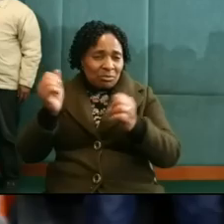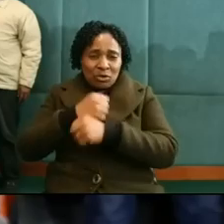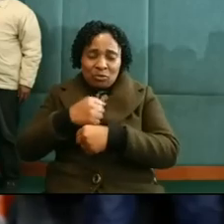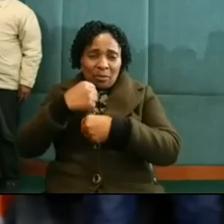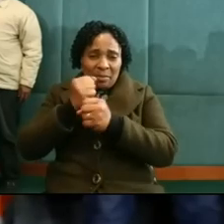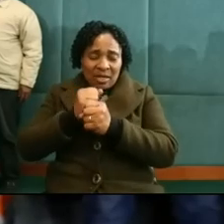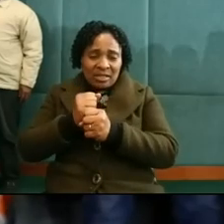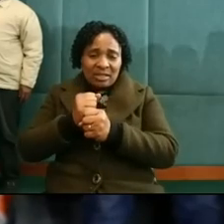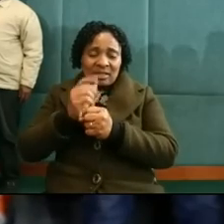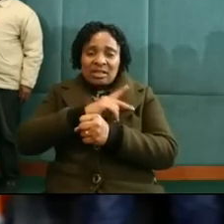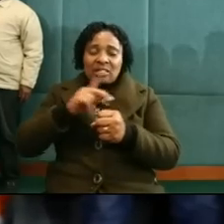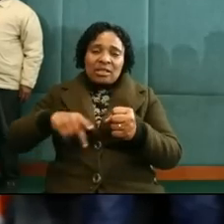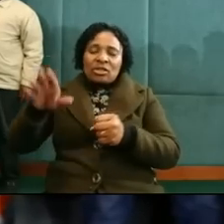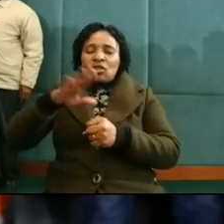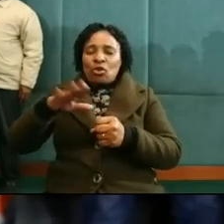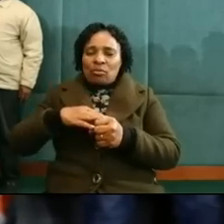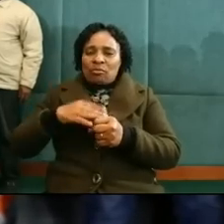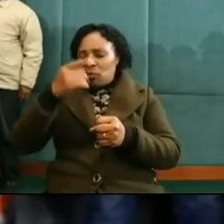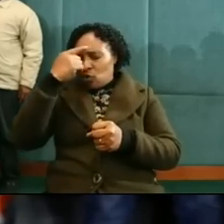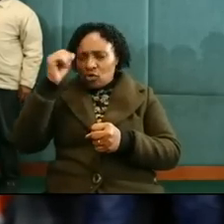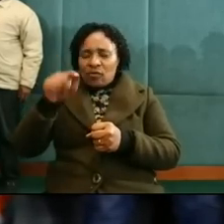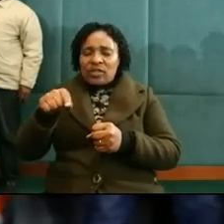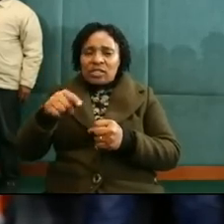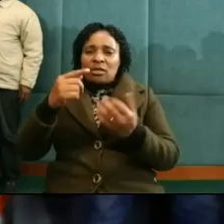kingdom because of these issues.